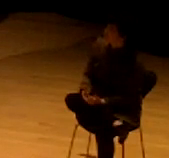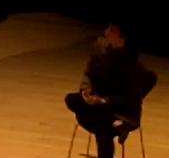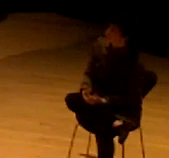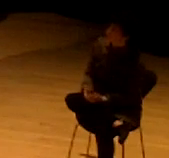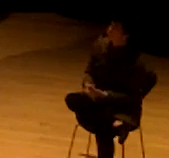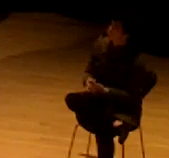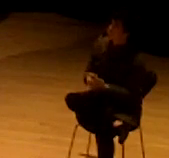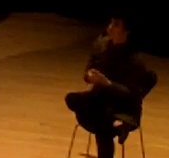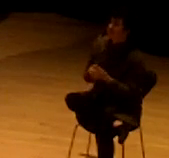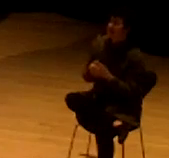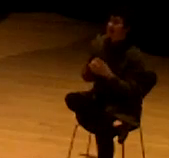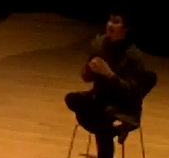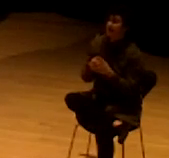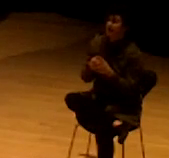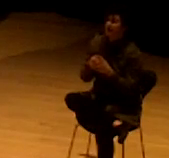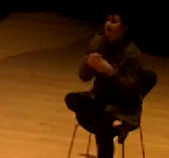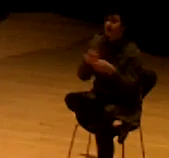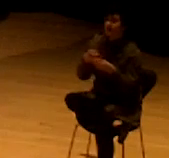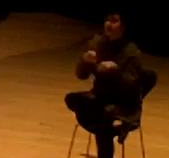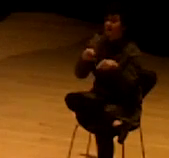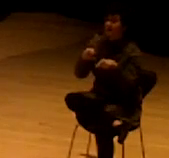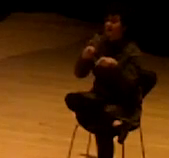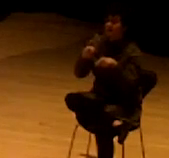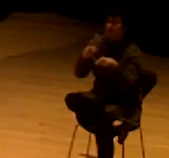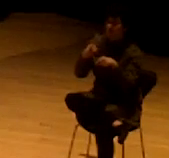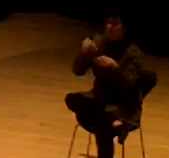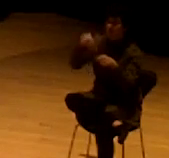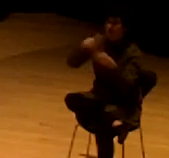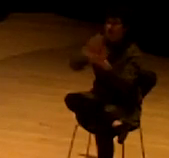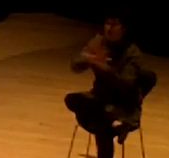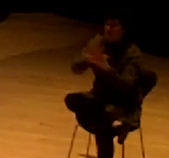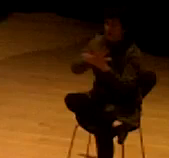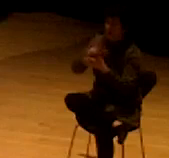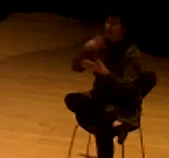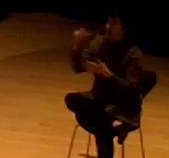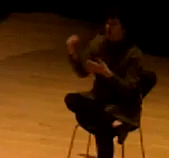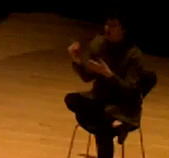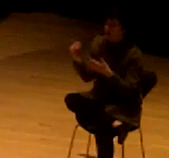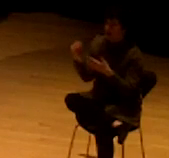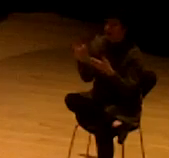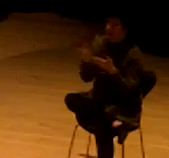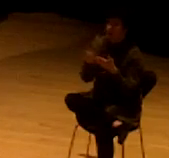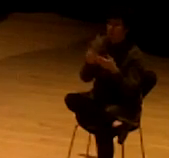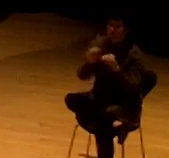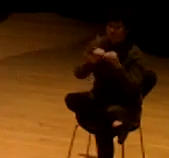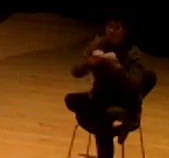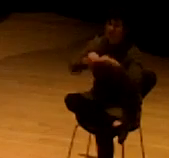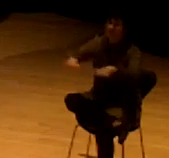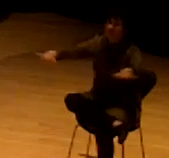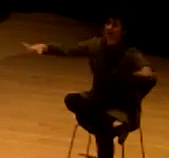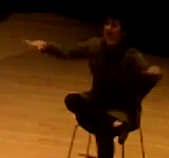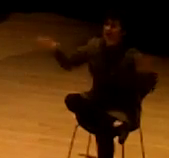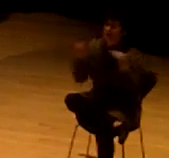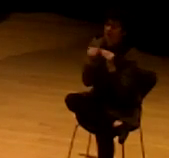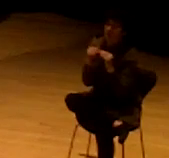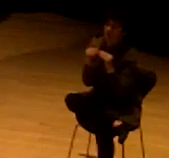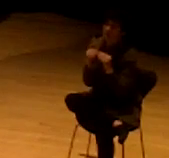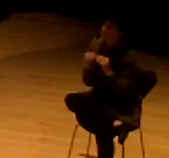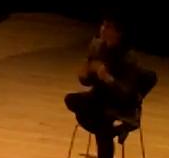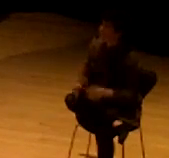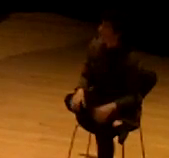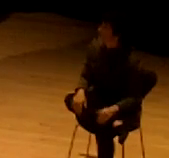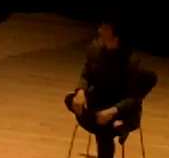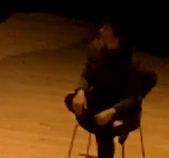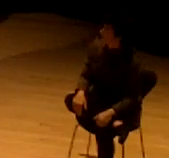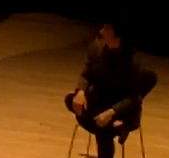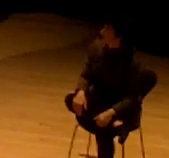take this work even further, bring it out to more people, explain it, disseminate it further, and put it to use. And in